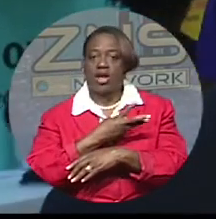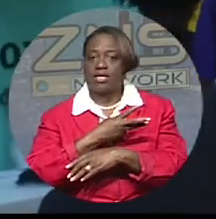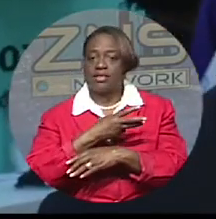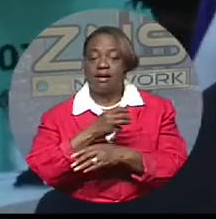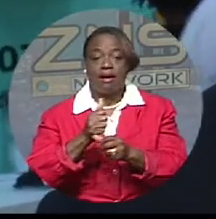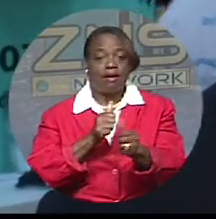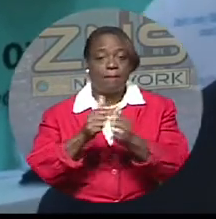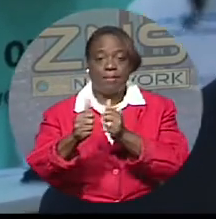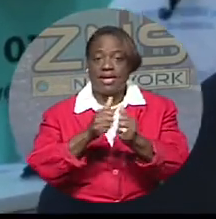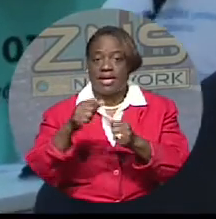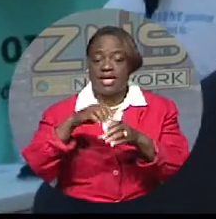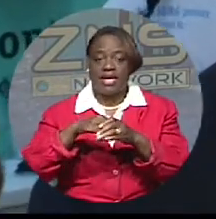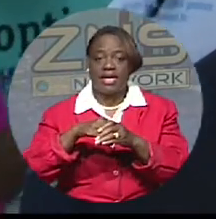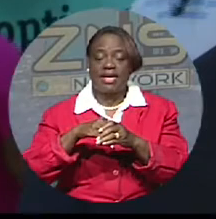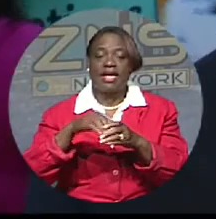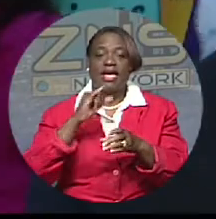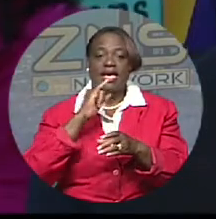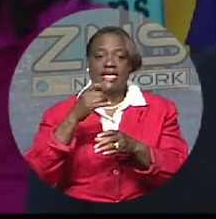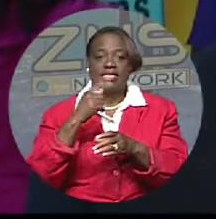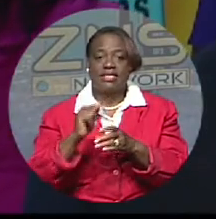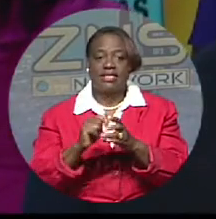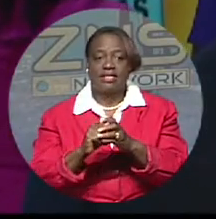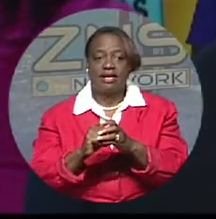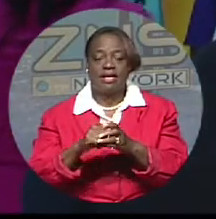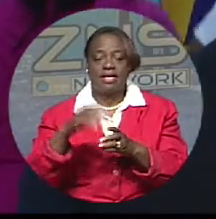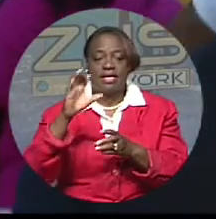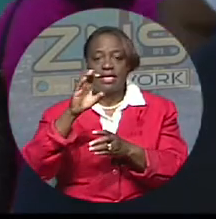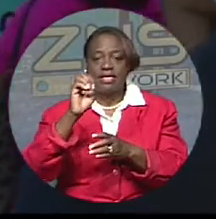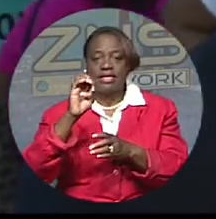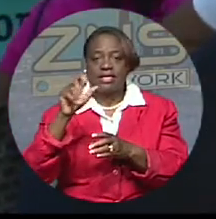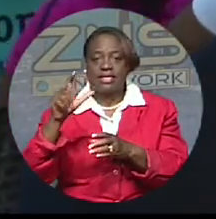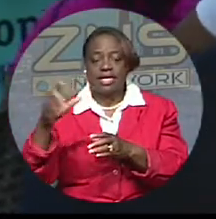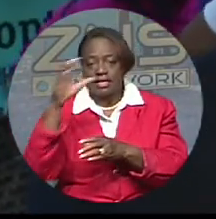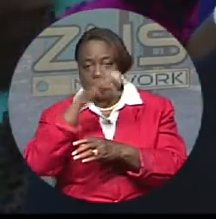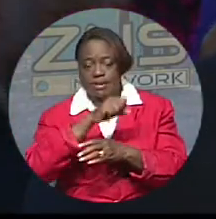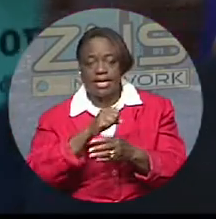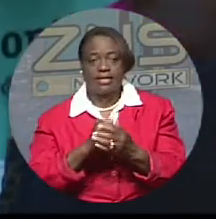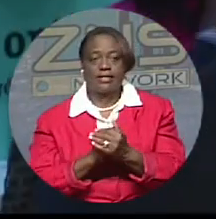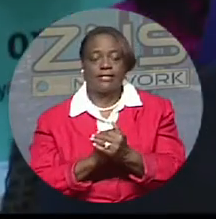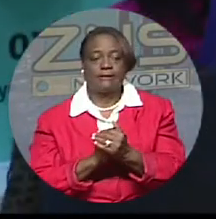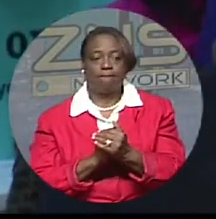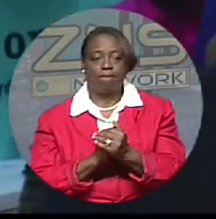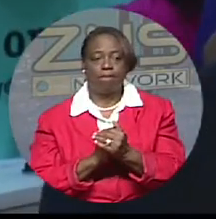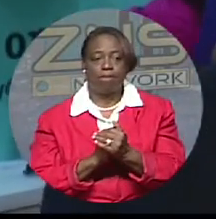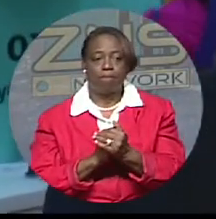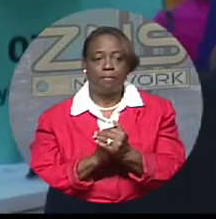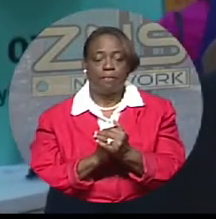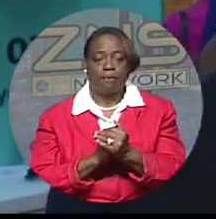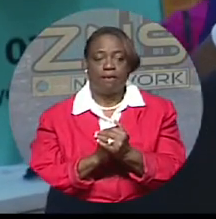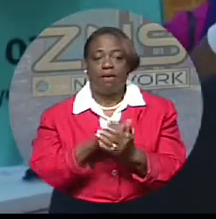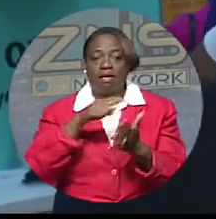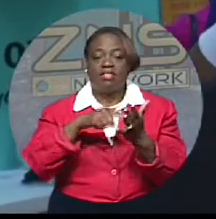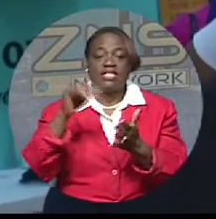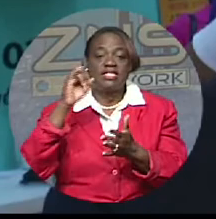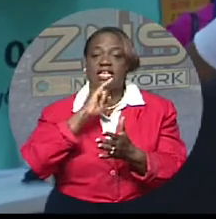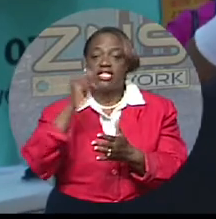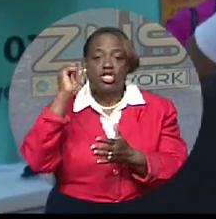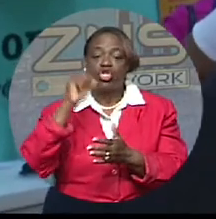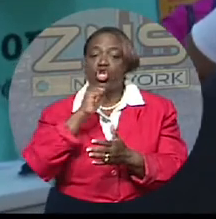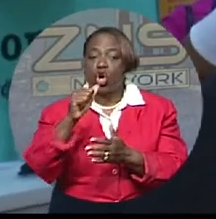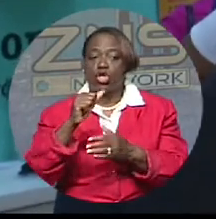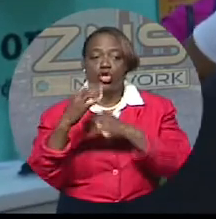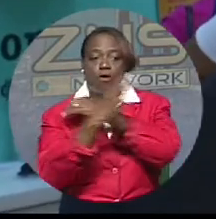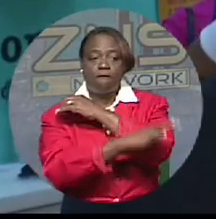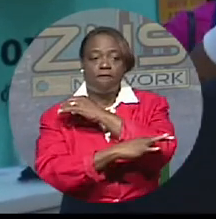not something that is strange to BTC. It's not foreign to BTC. My thing is that we'll gear up